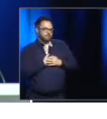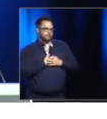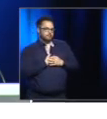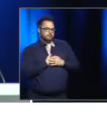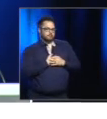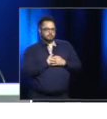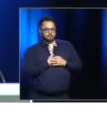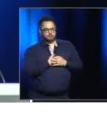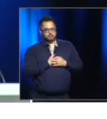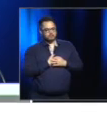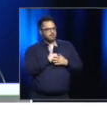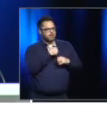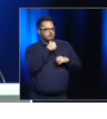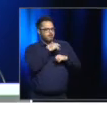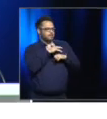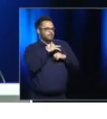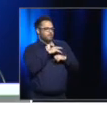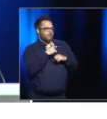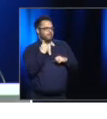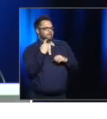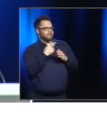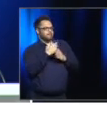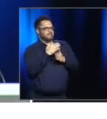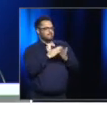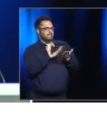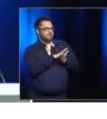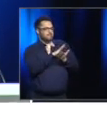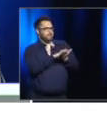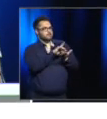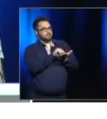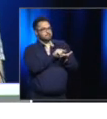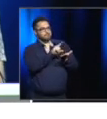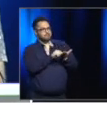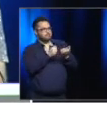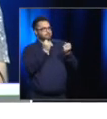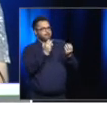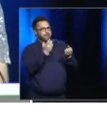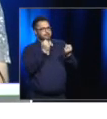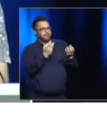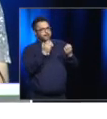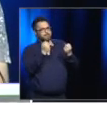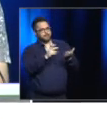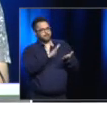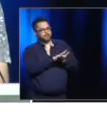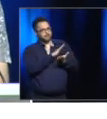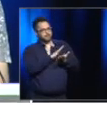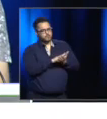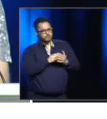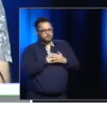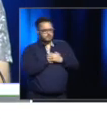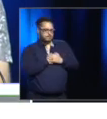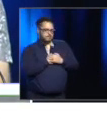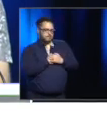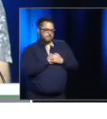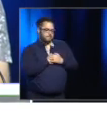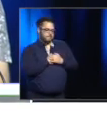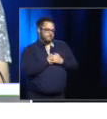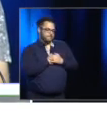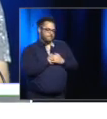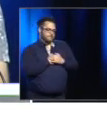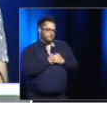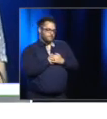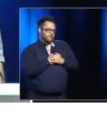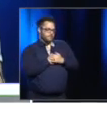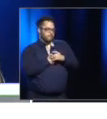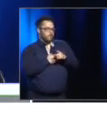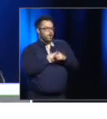So I'm not going to dwell on this. These are just examples of some of the many papers that have been published from this work. But I will, I'll stop